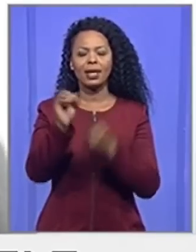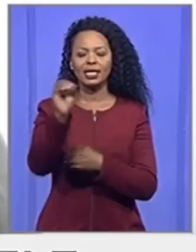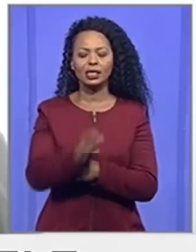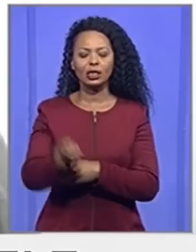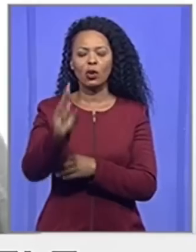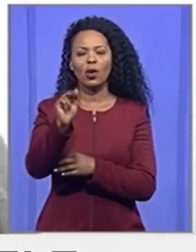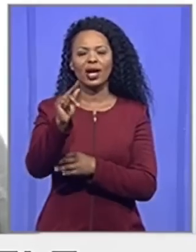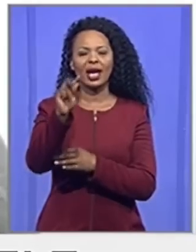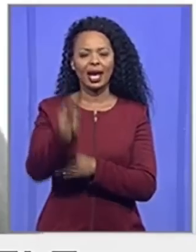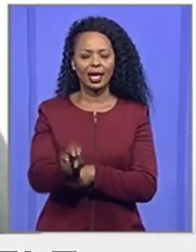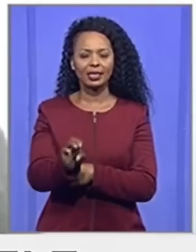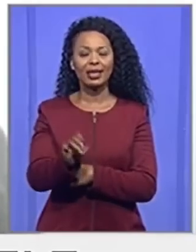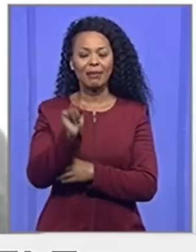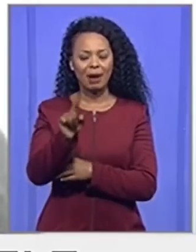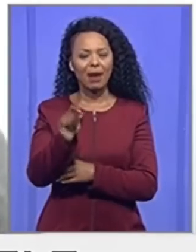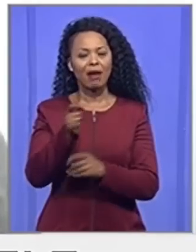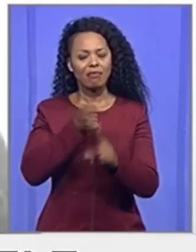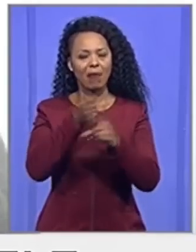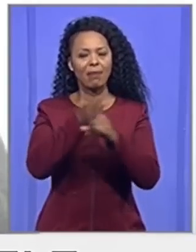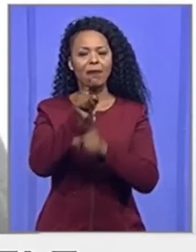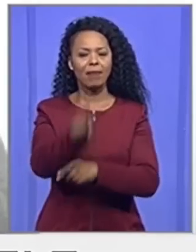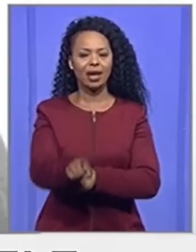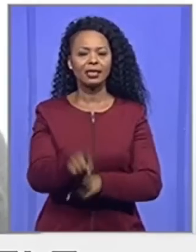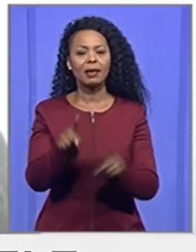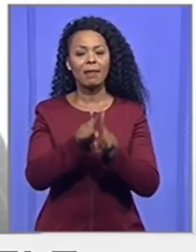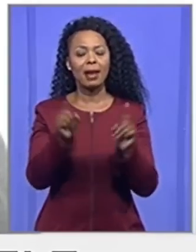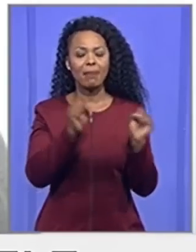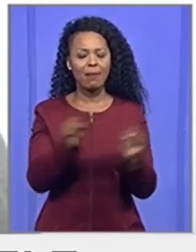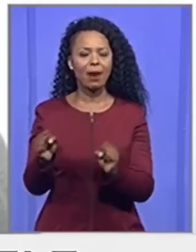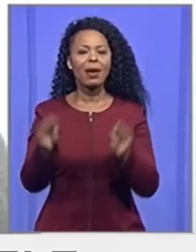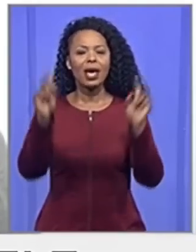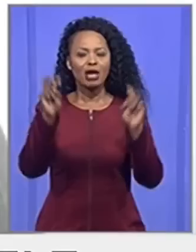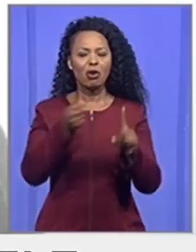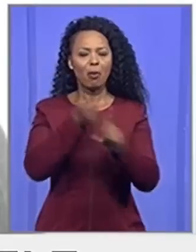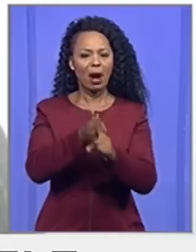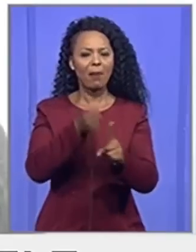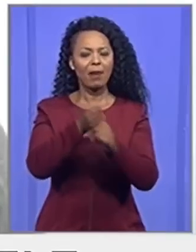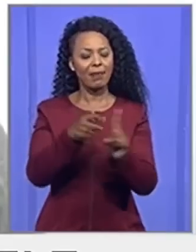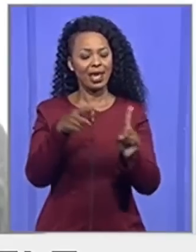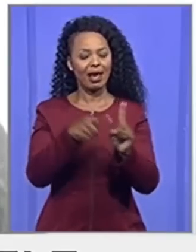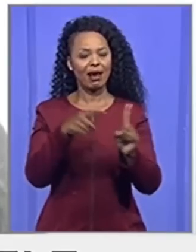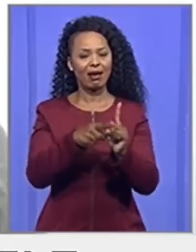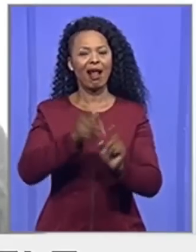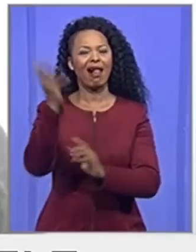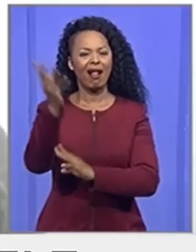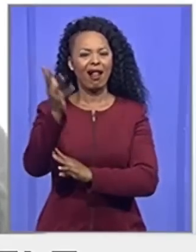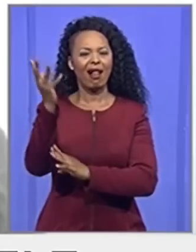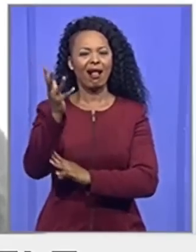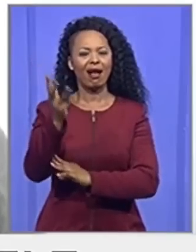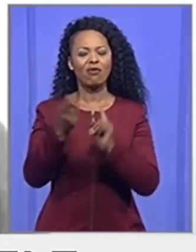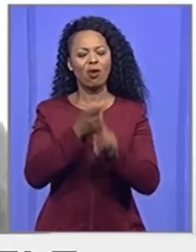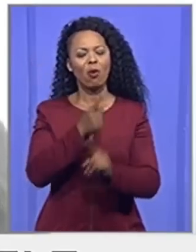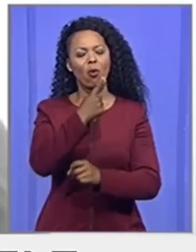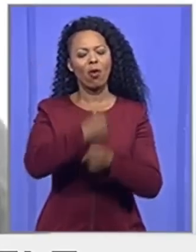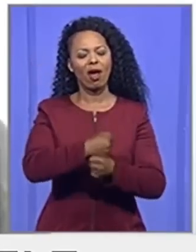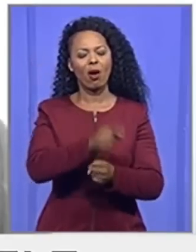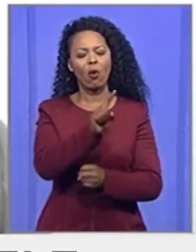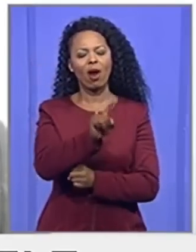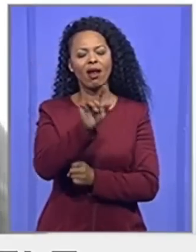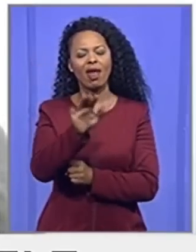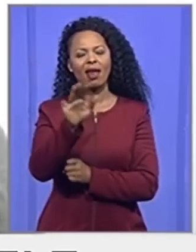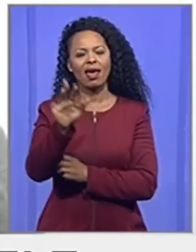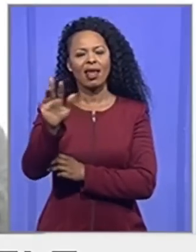we need to widen that. So these are still the same issues he was fighting for in the early 1990s, and